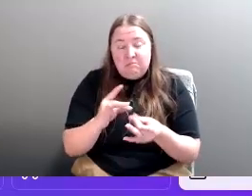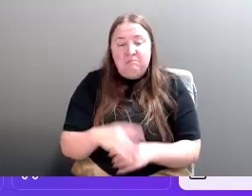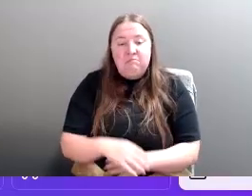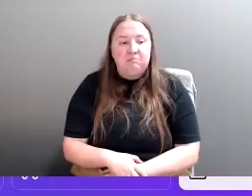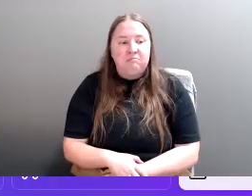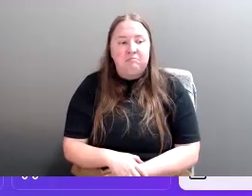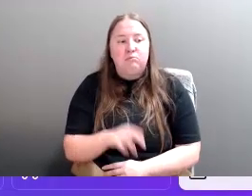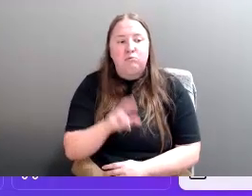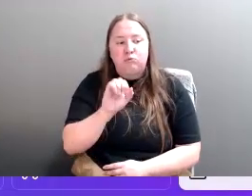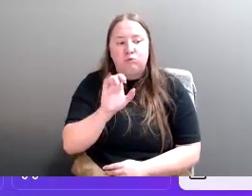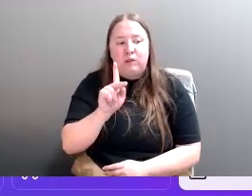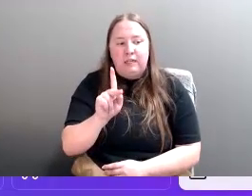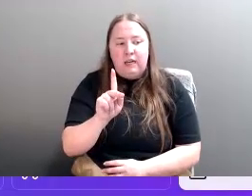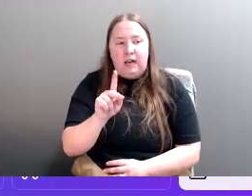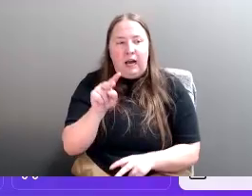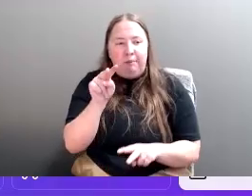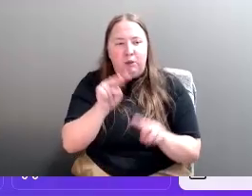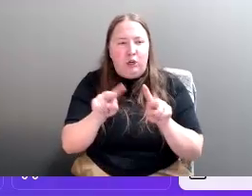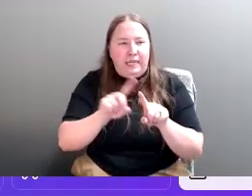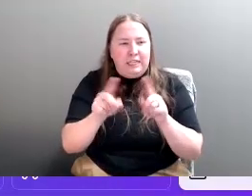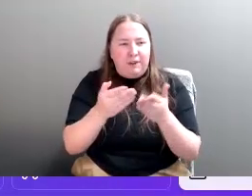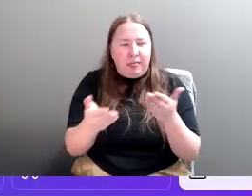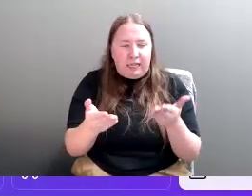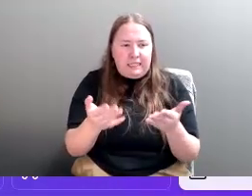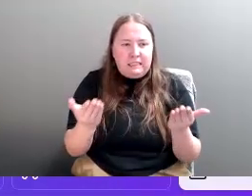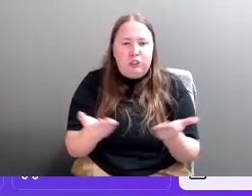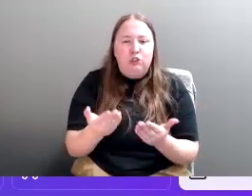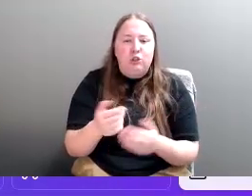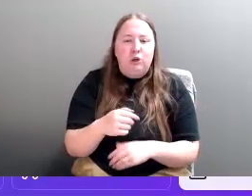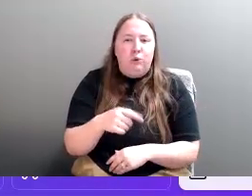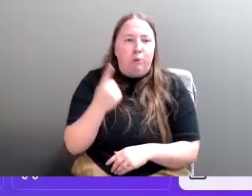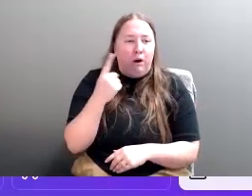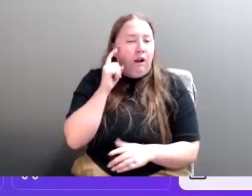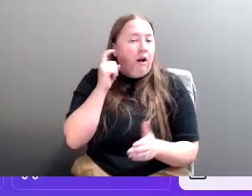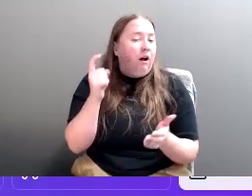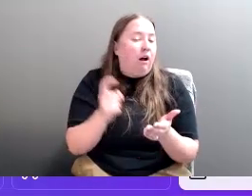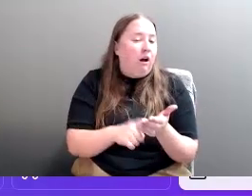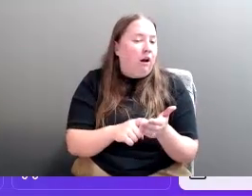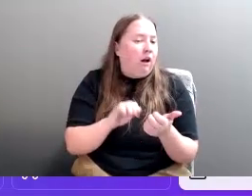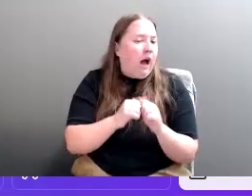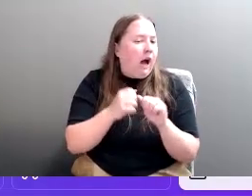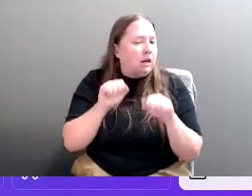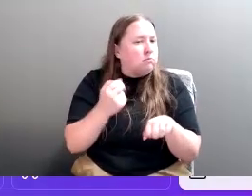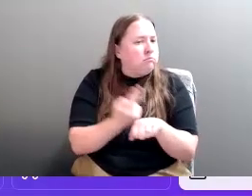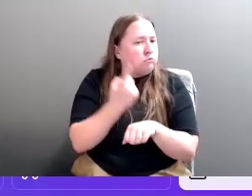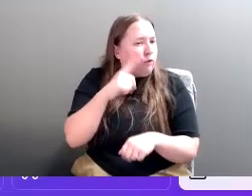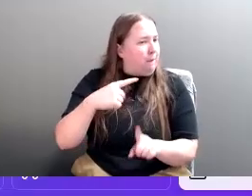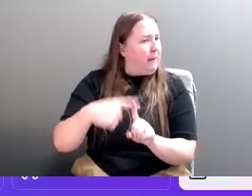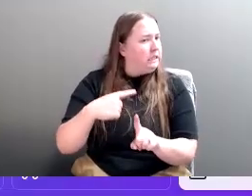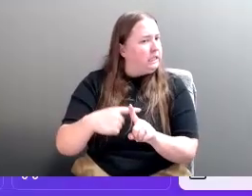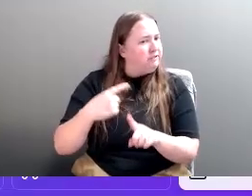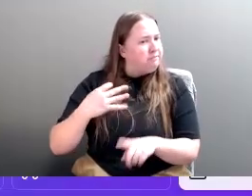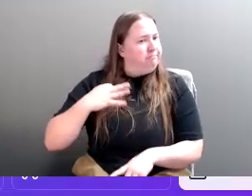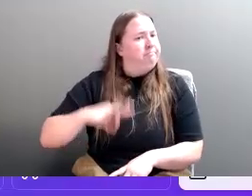I think I'm looking at different themes here, and one that I picked up was like, how can we use this for positive, right? Like, what